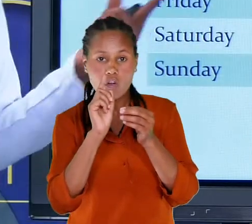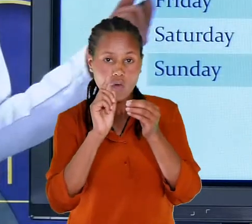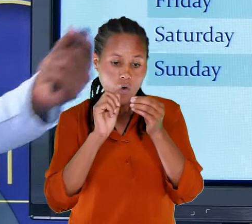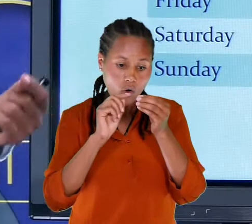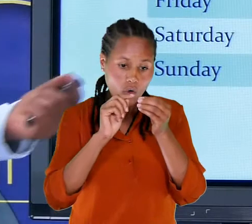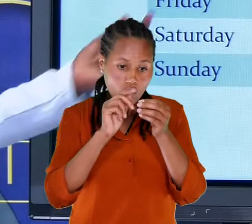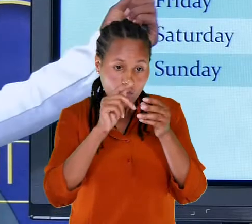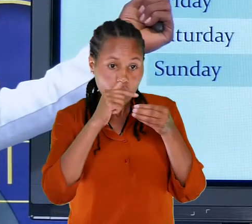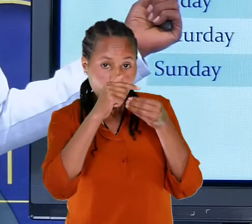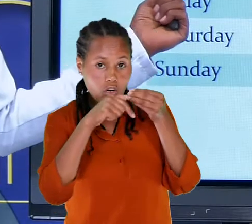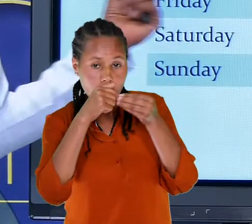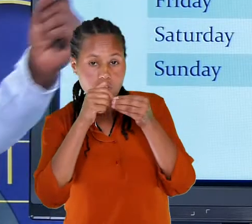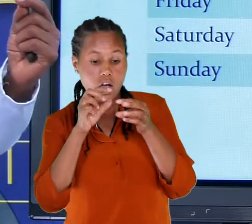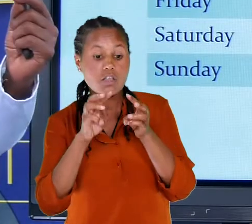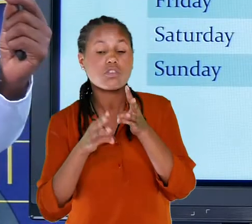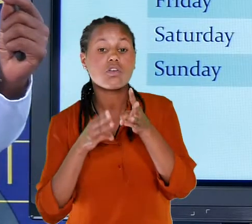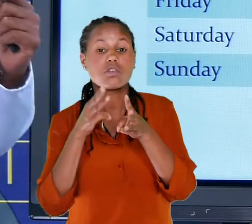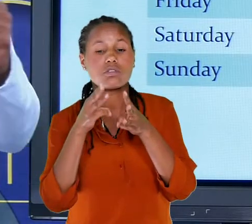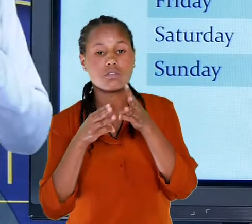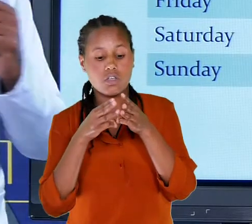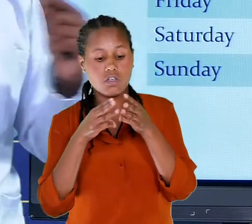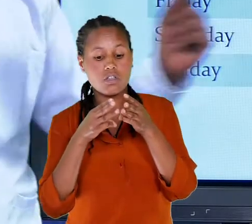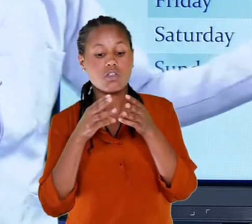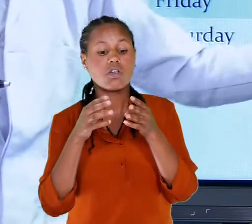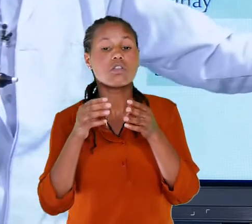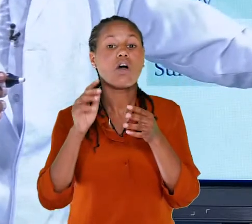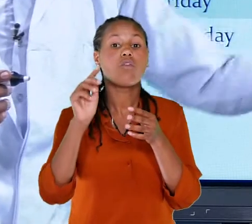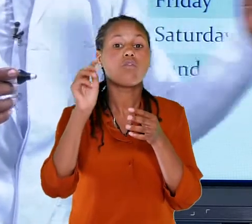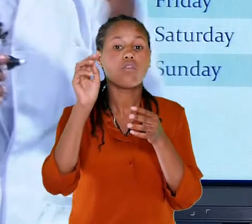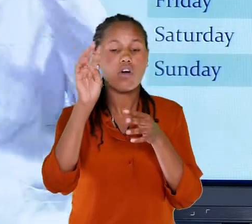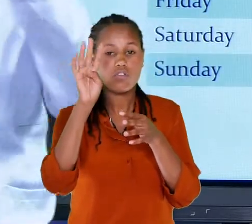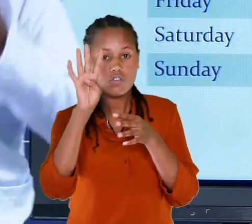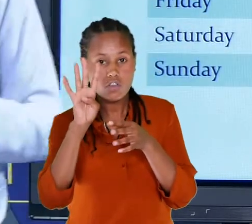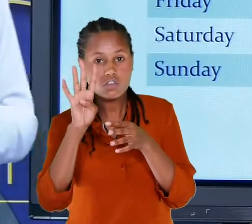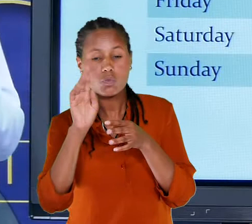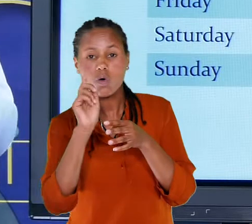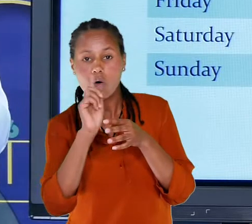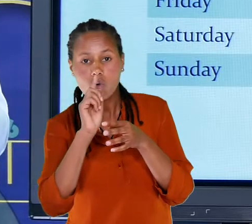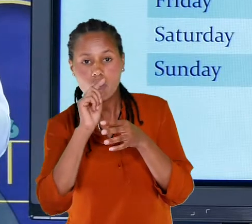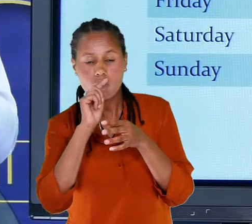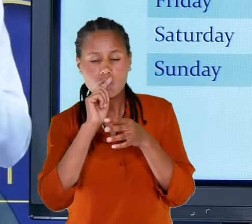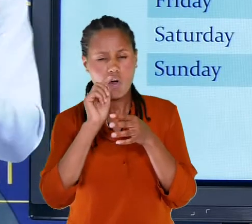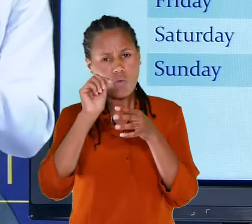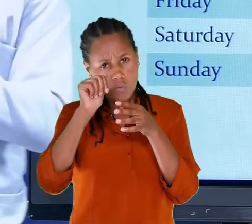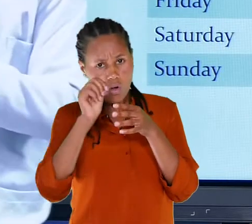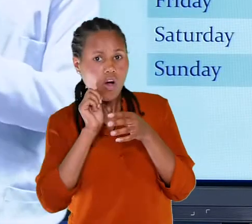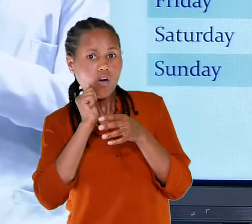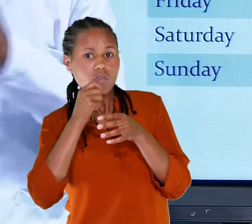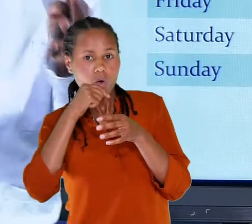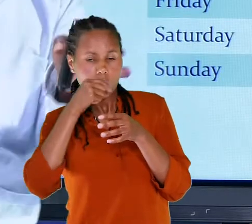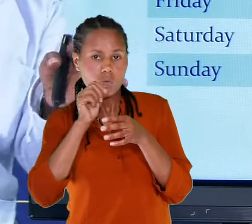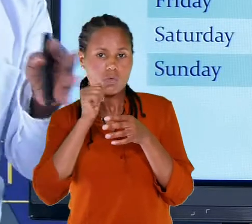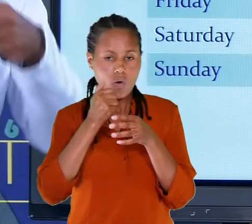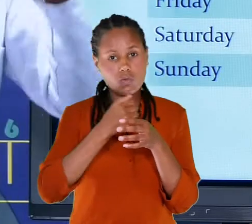Environmental science. Thursday, he's going to study mother tongue. It can be Afaan Oromo, it can be